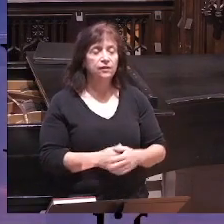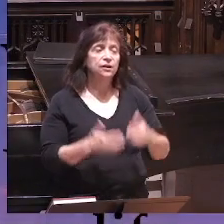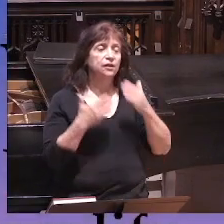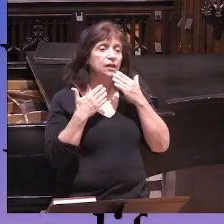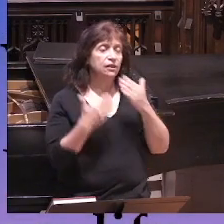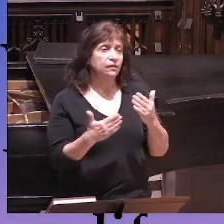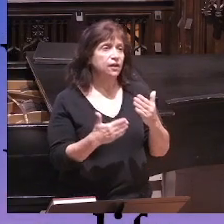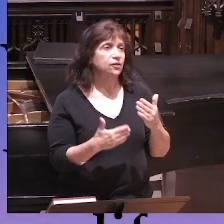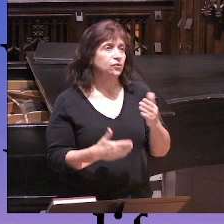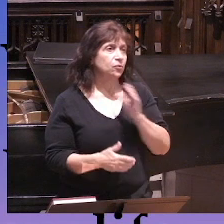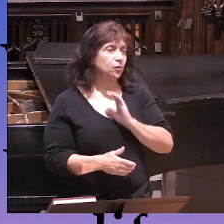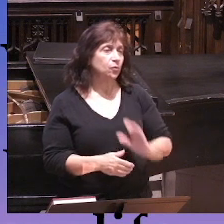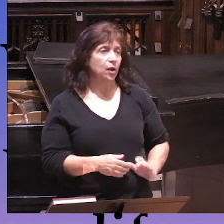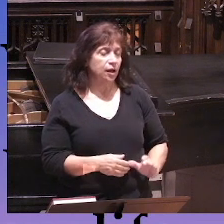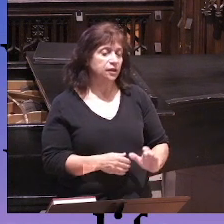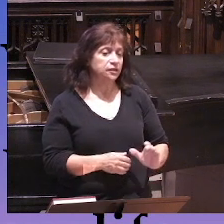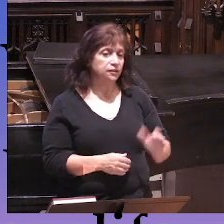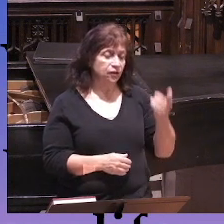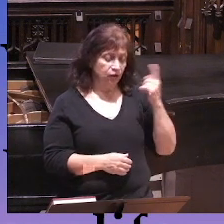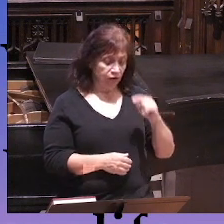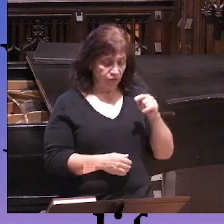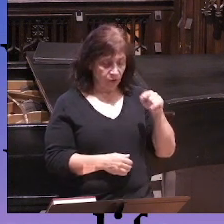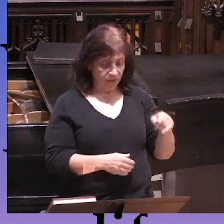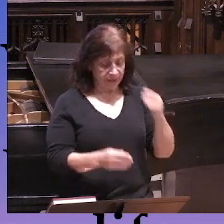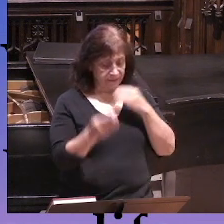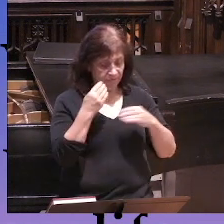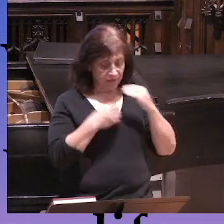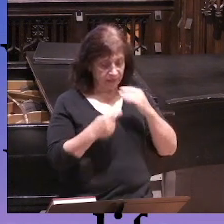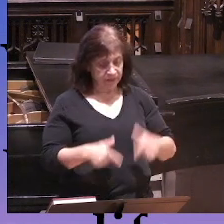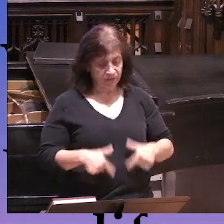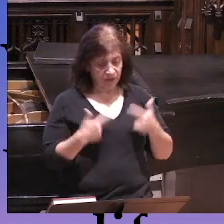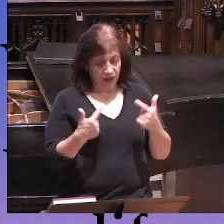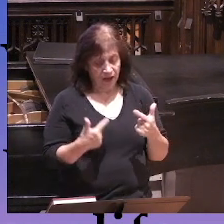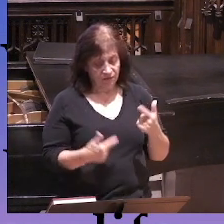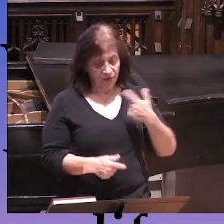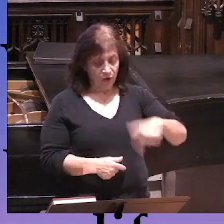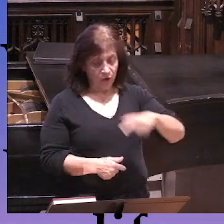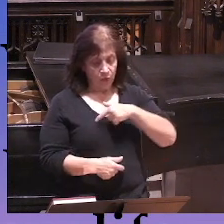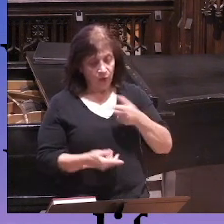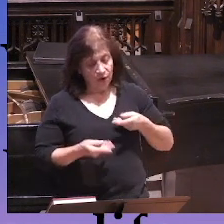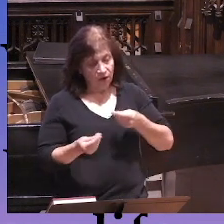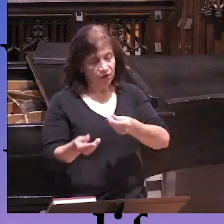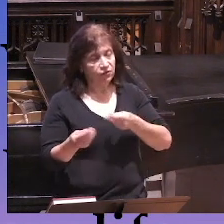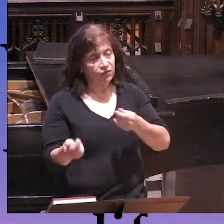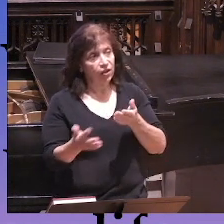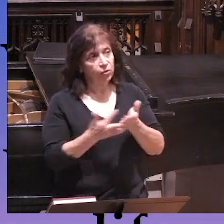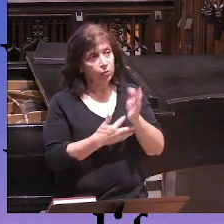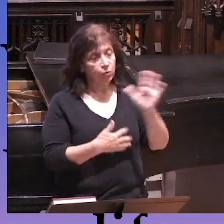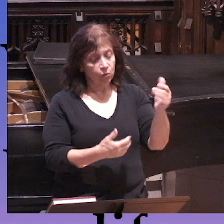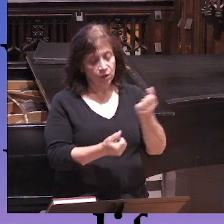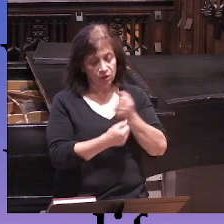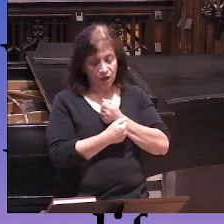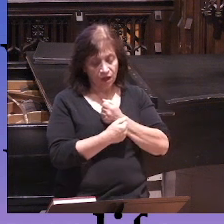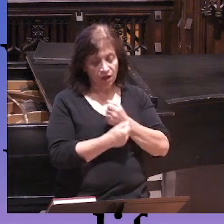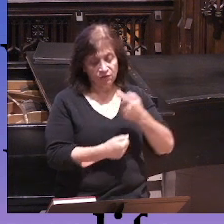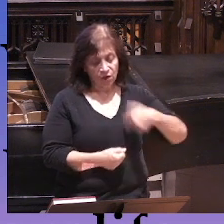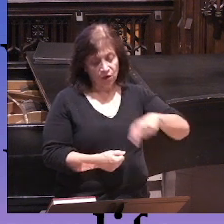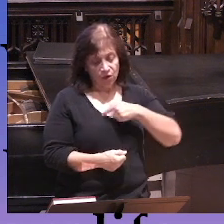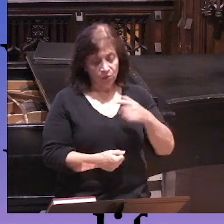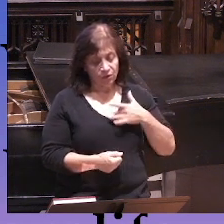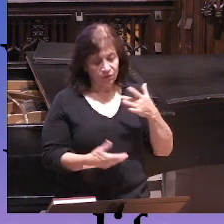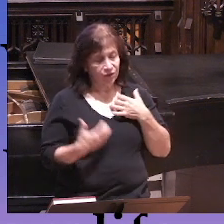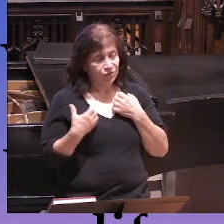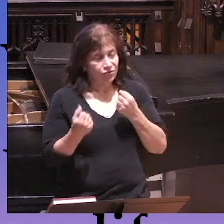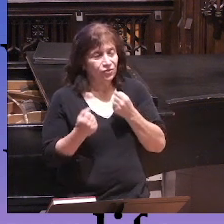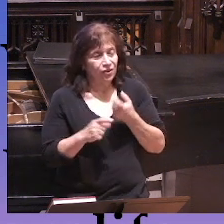Thank you, O Christ, for this feast of life. We are fed by your love. We are strengthened